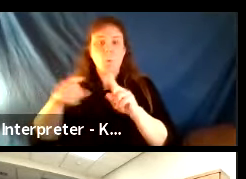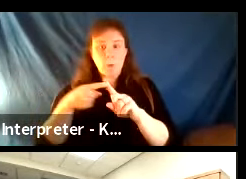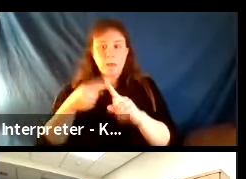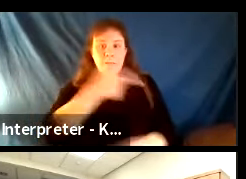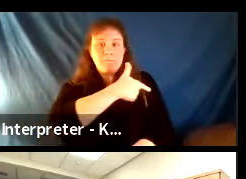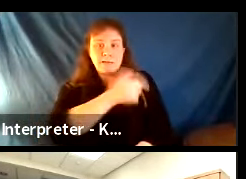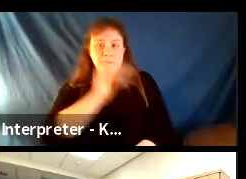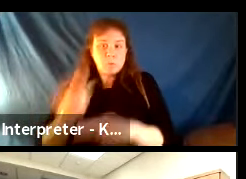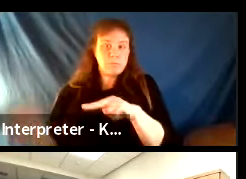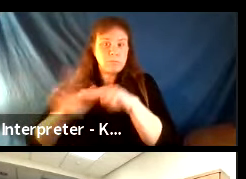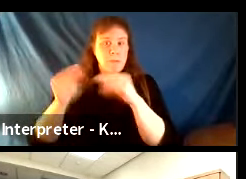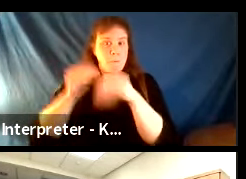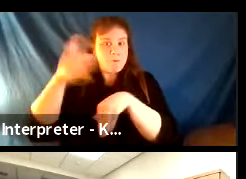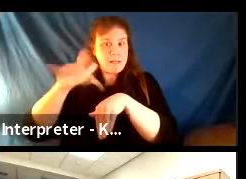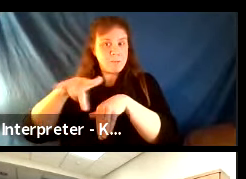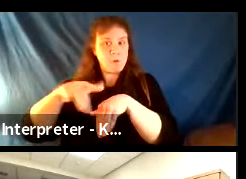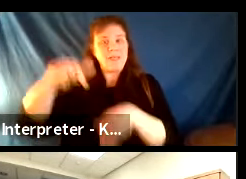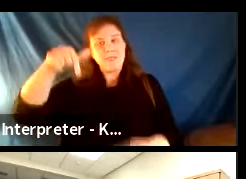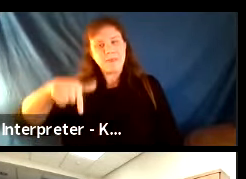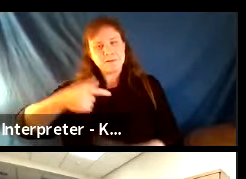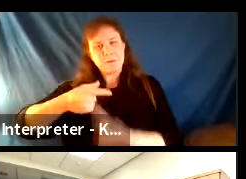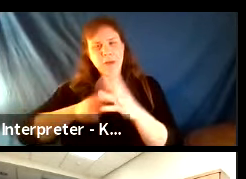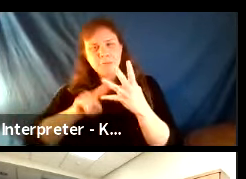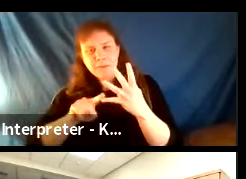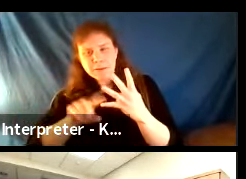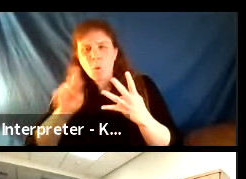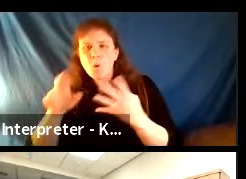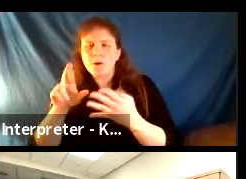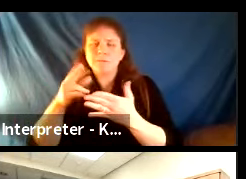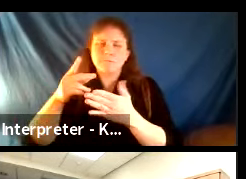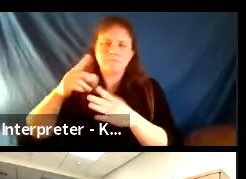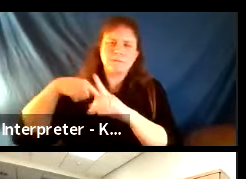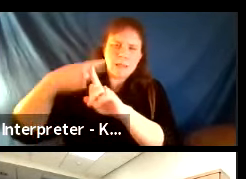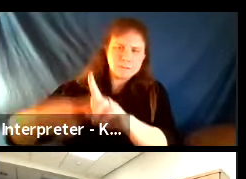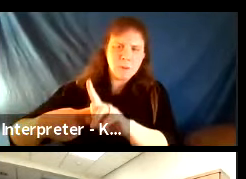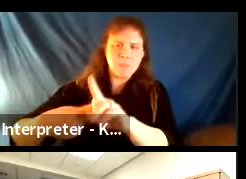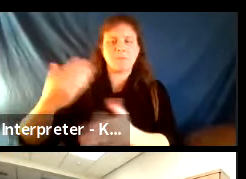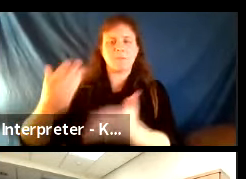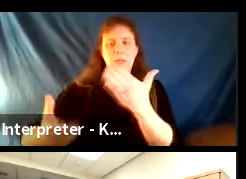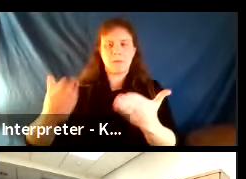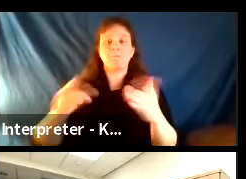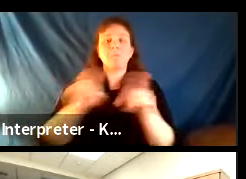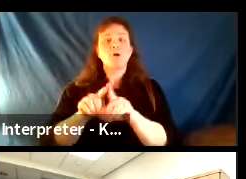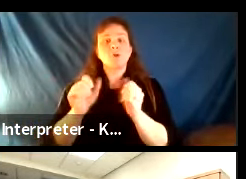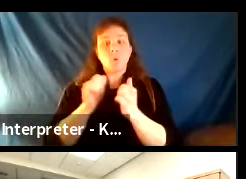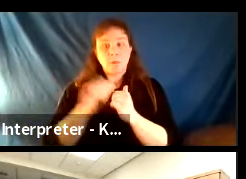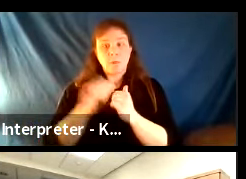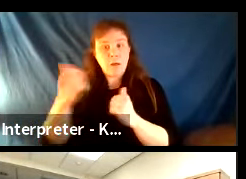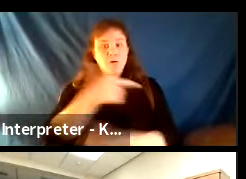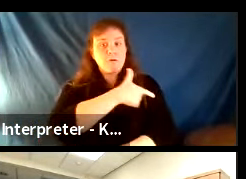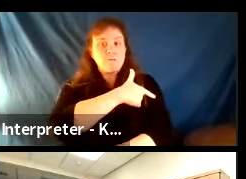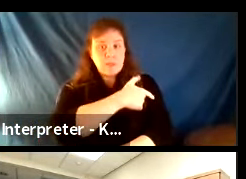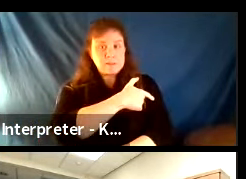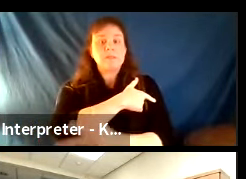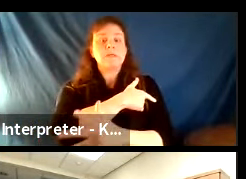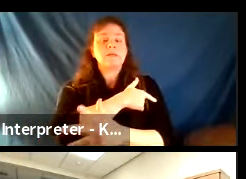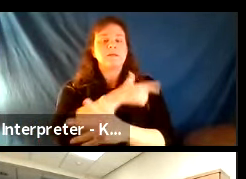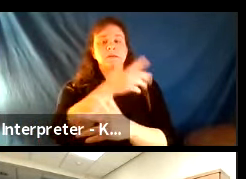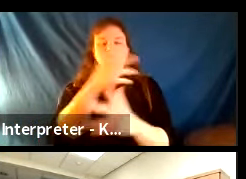month. And then with additional vaccine formulations possibly to